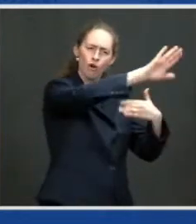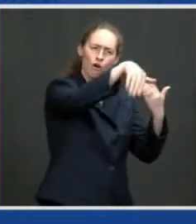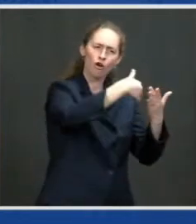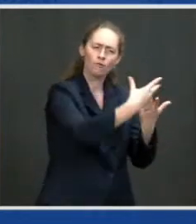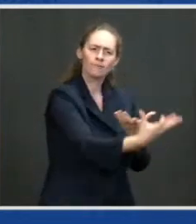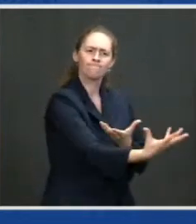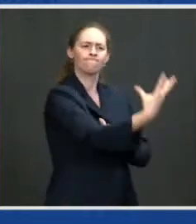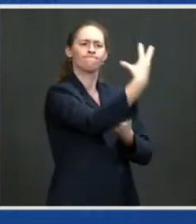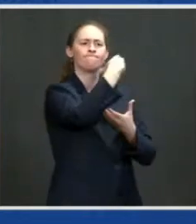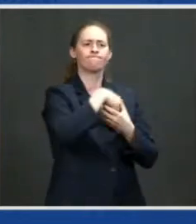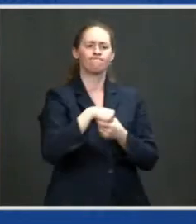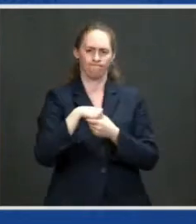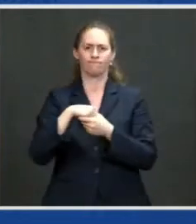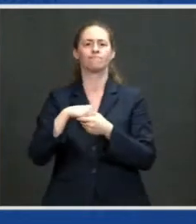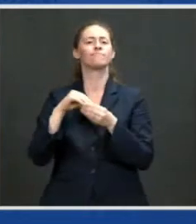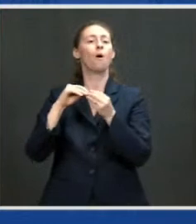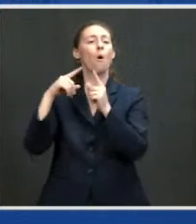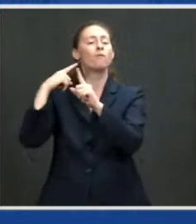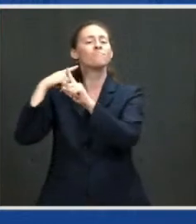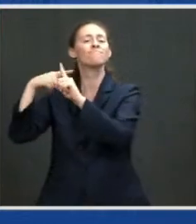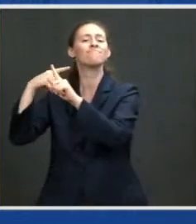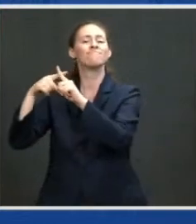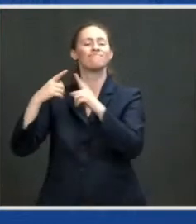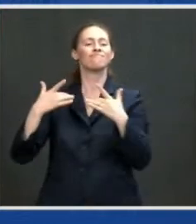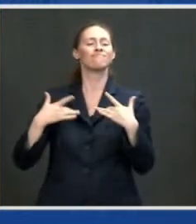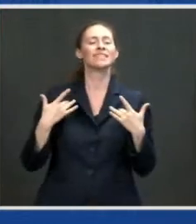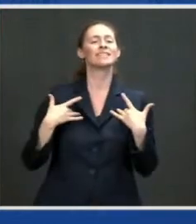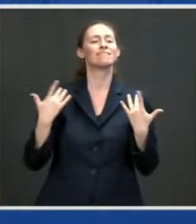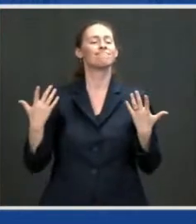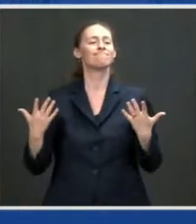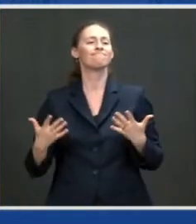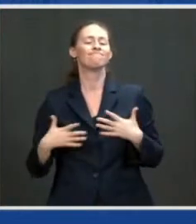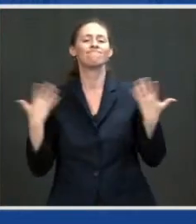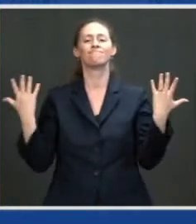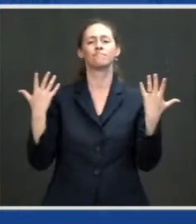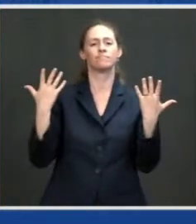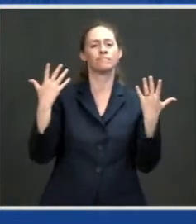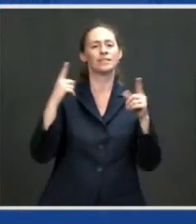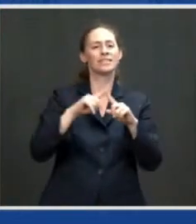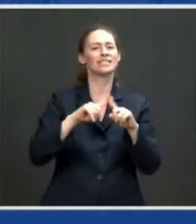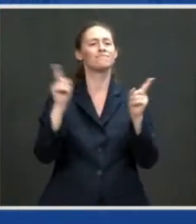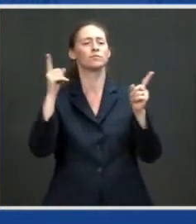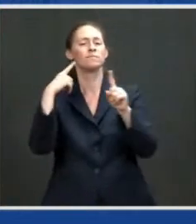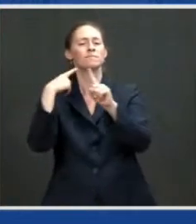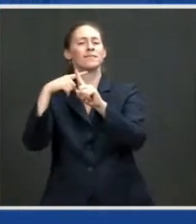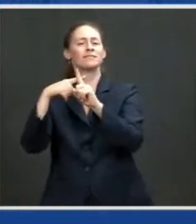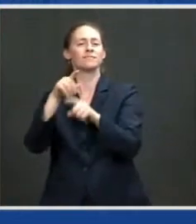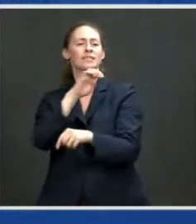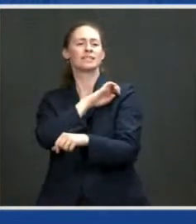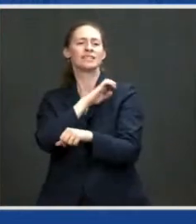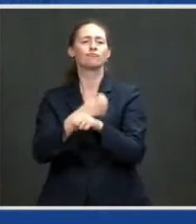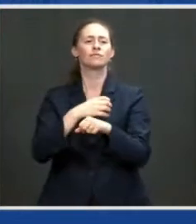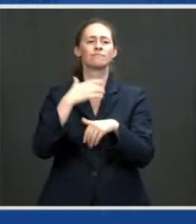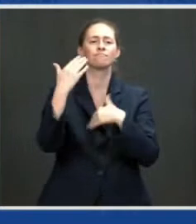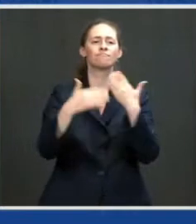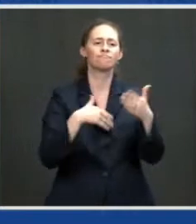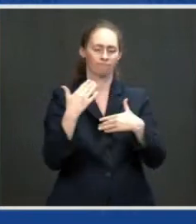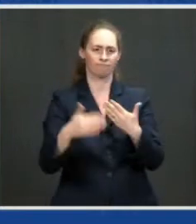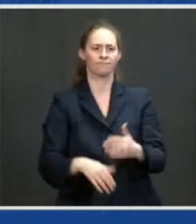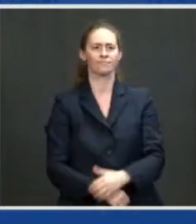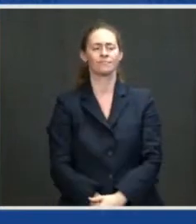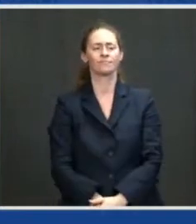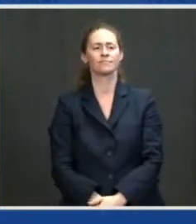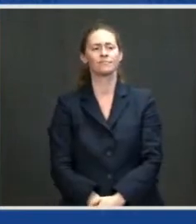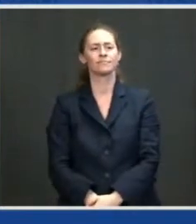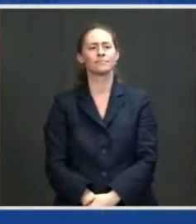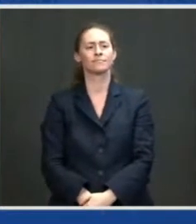middle class. We have a chance to make investments that Moody's, not a liberal think tank, Wall Street,